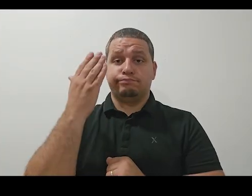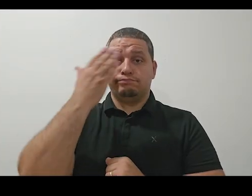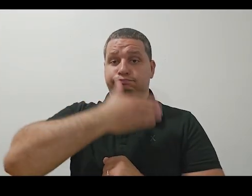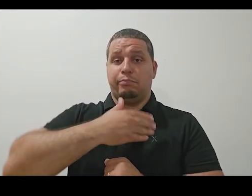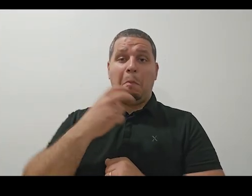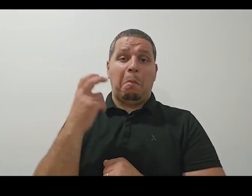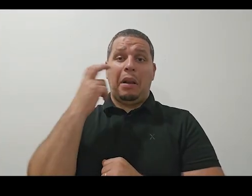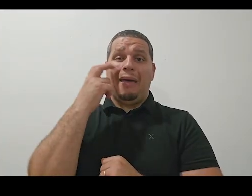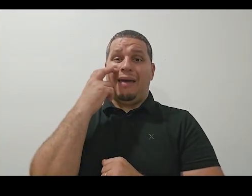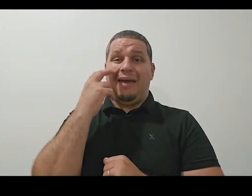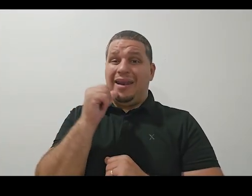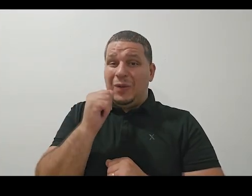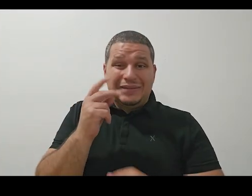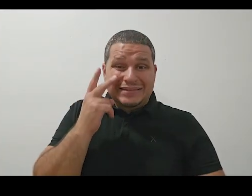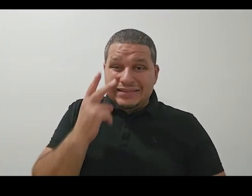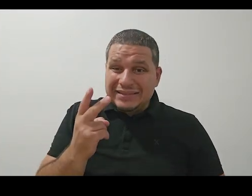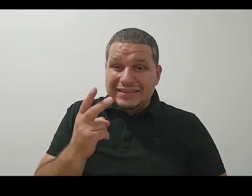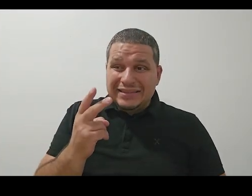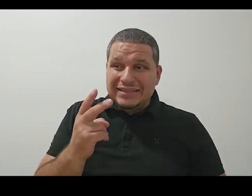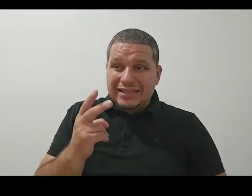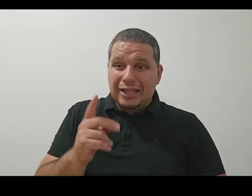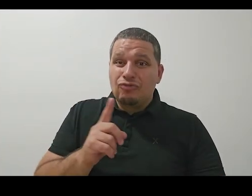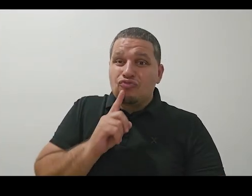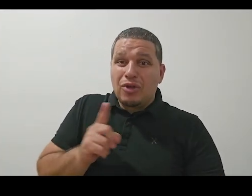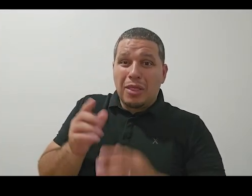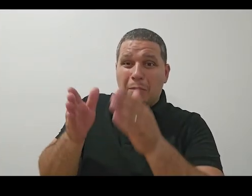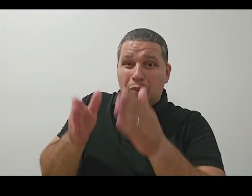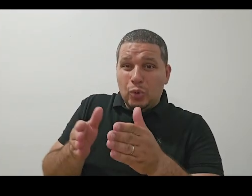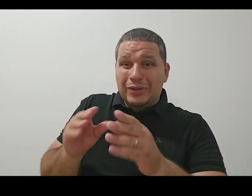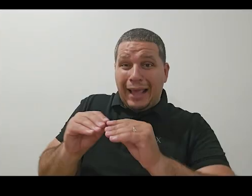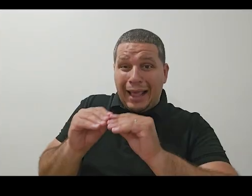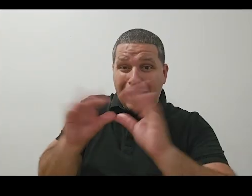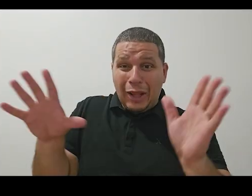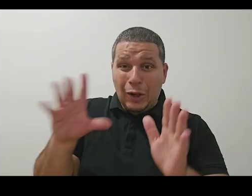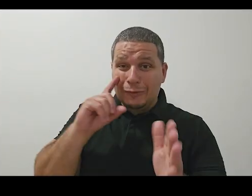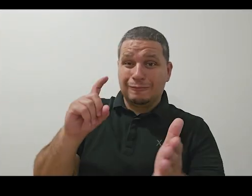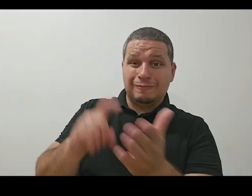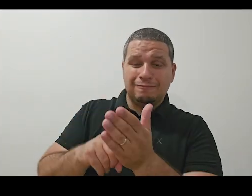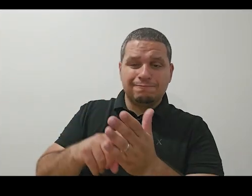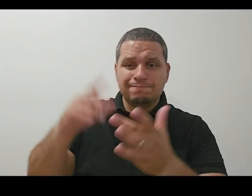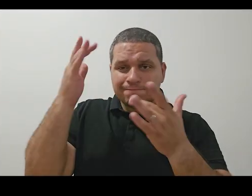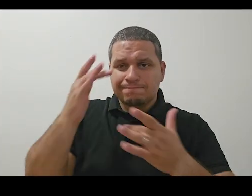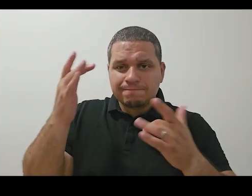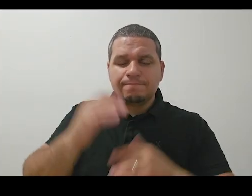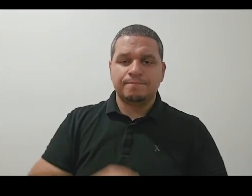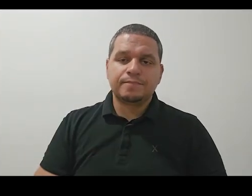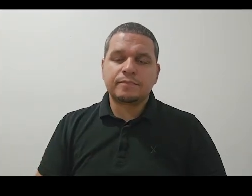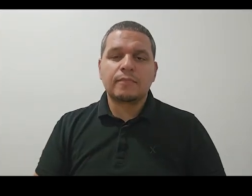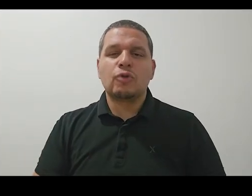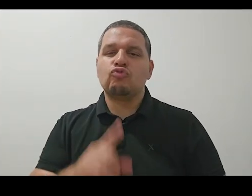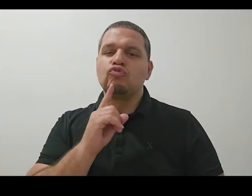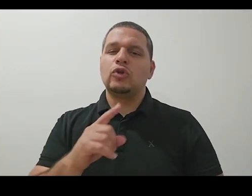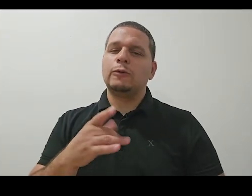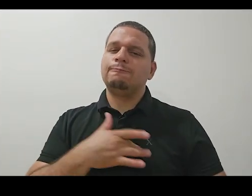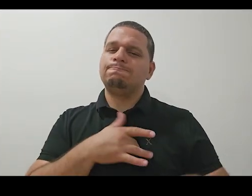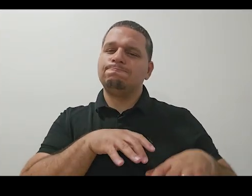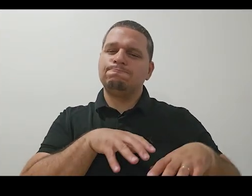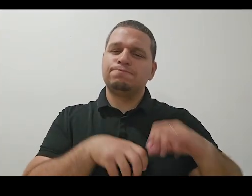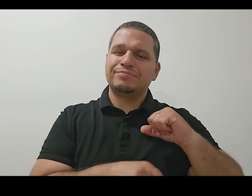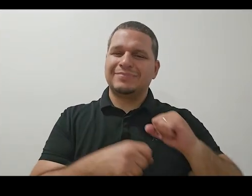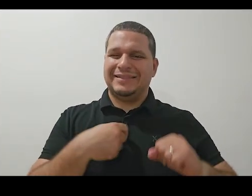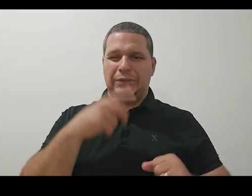blind of the person's clear illness. And so that's very heartbroken for me to